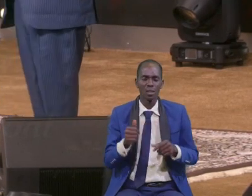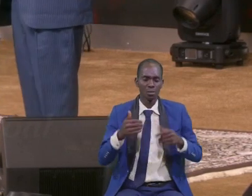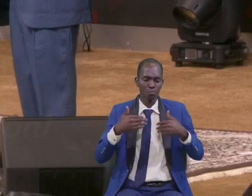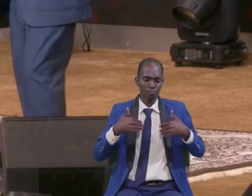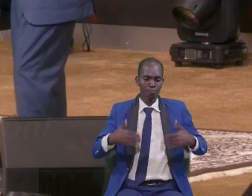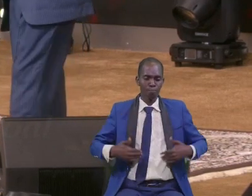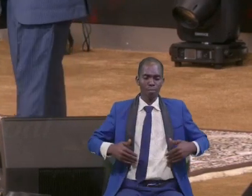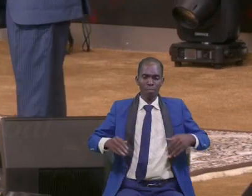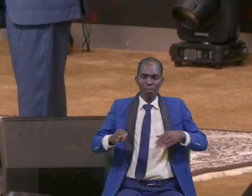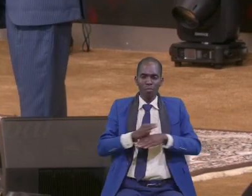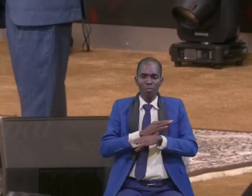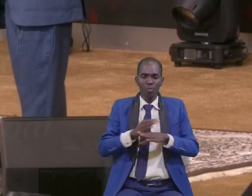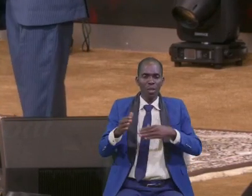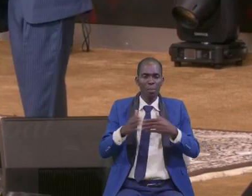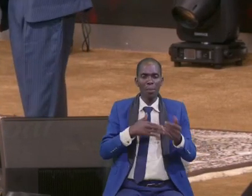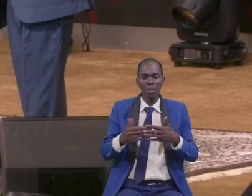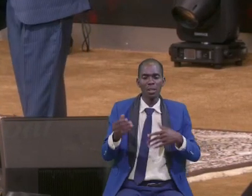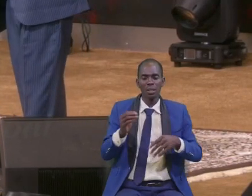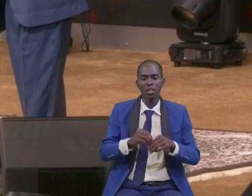men's matters.